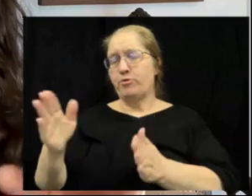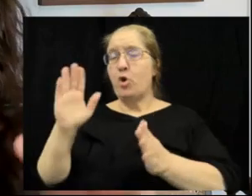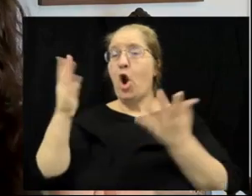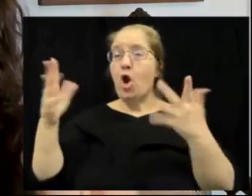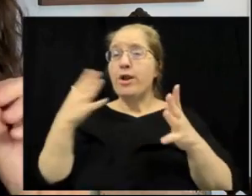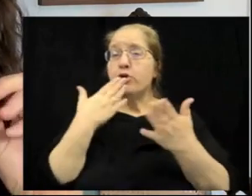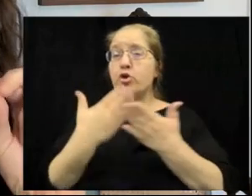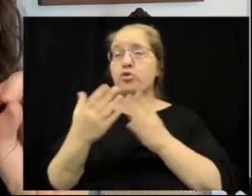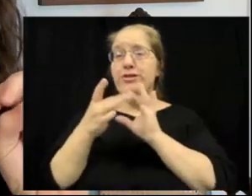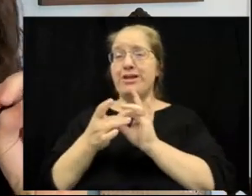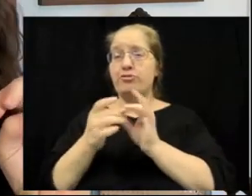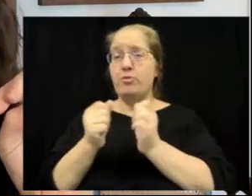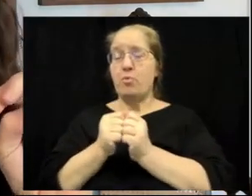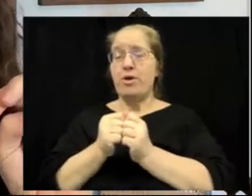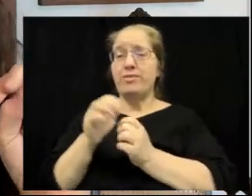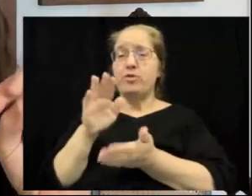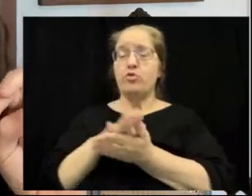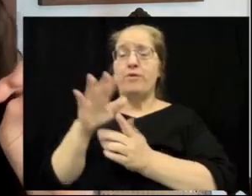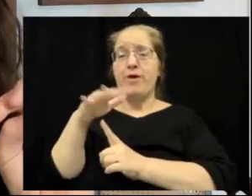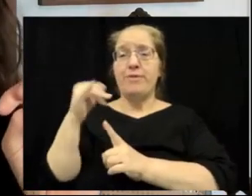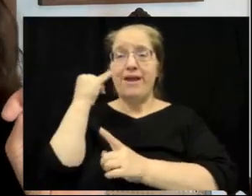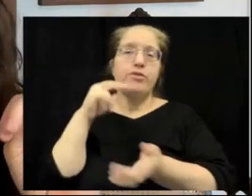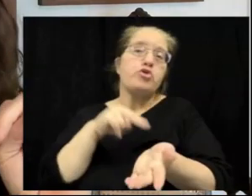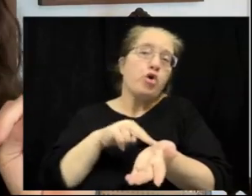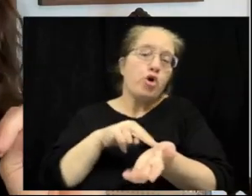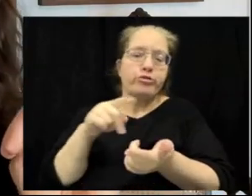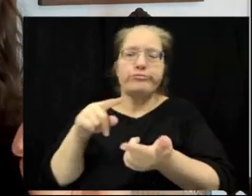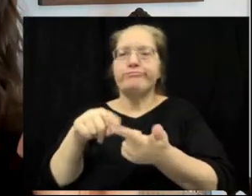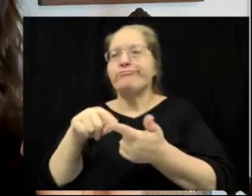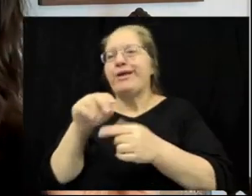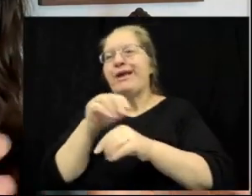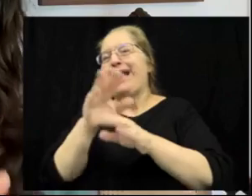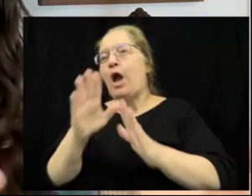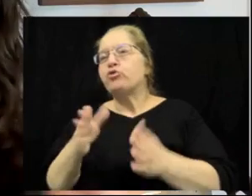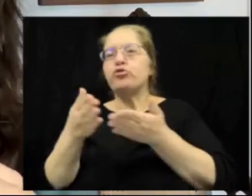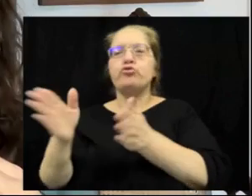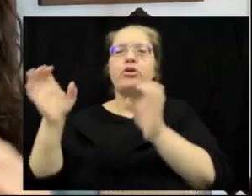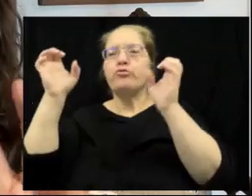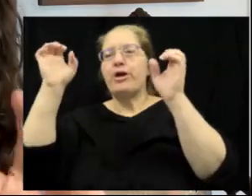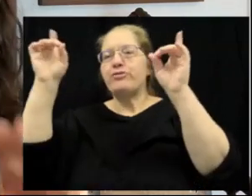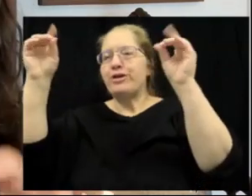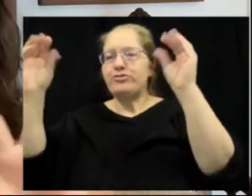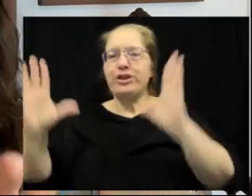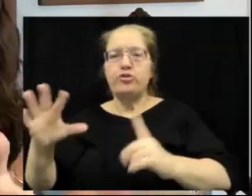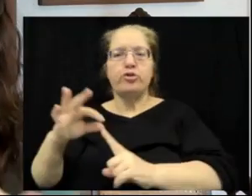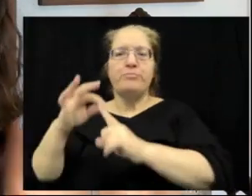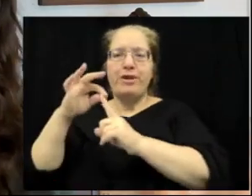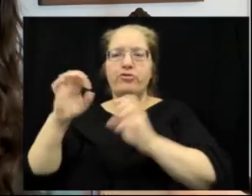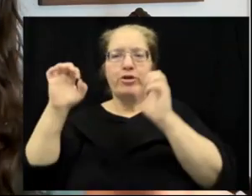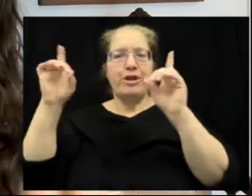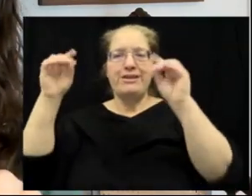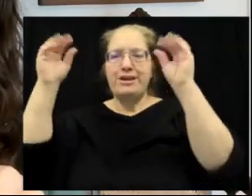school environment, and then that person, if it's the nurse, if it's a counselor, if it's your child's general ed teacher, special ed teacher, then they can